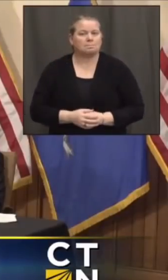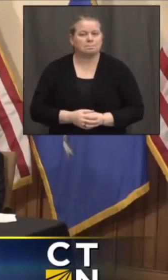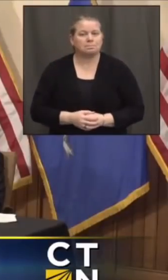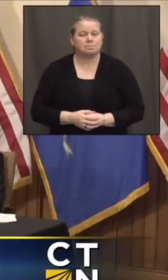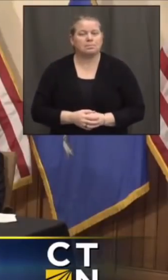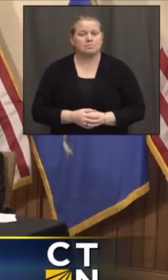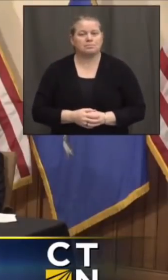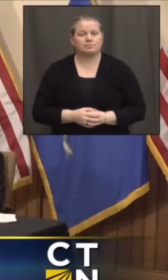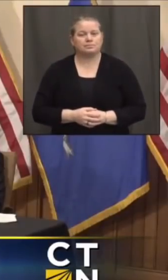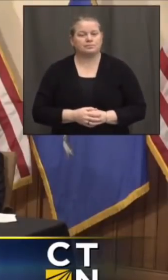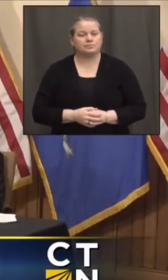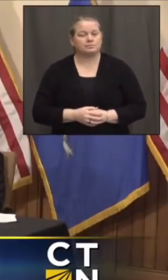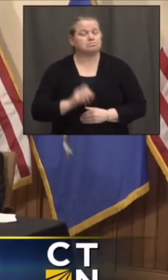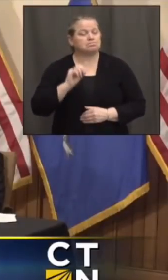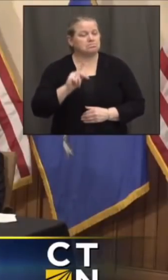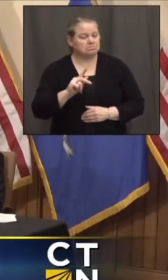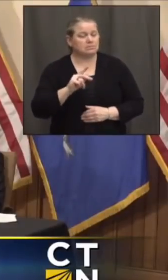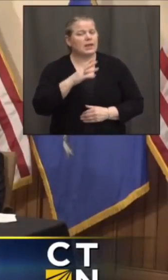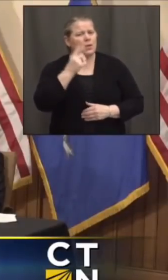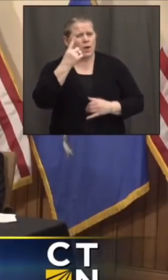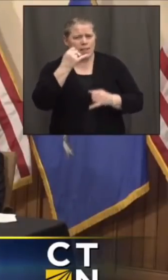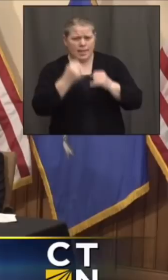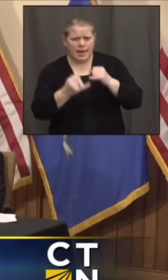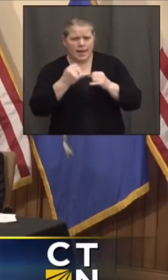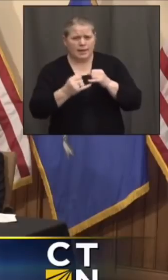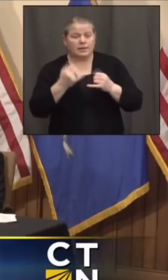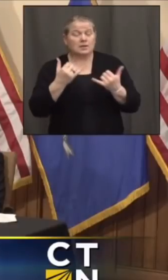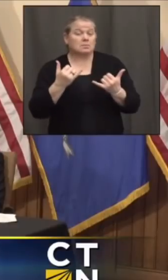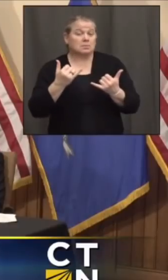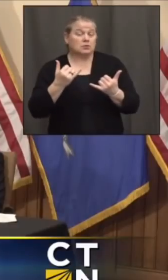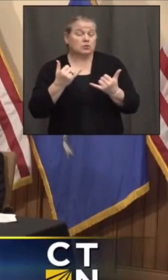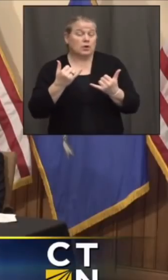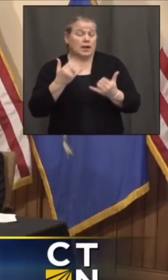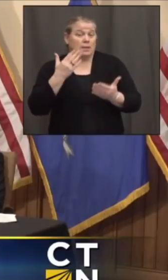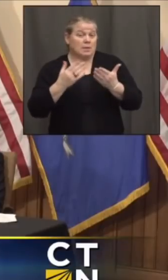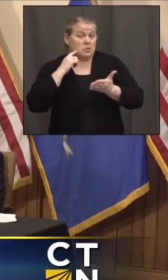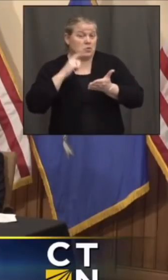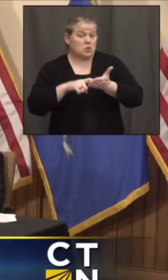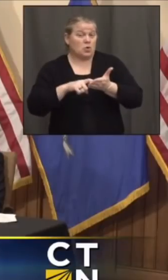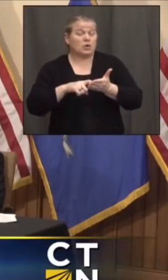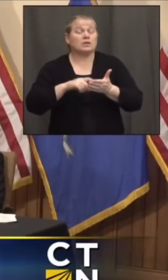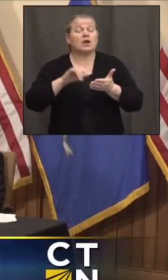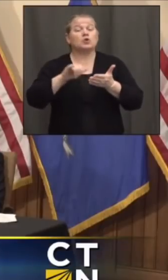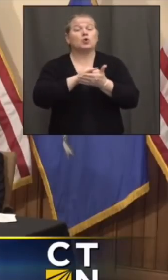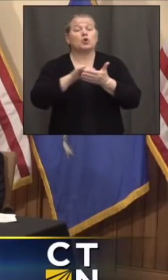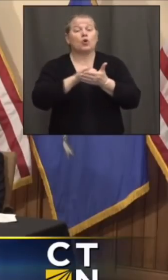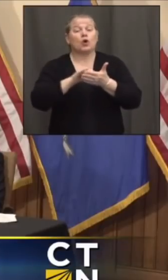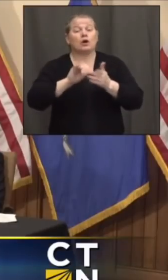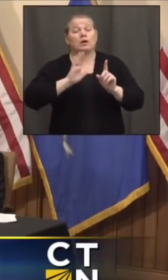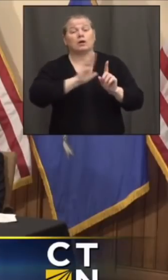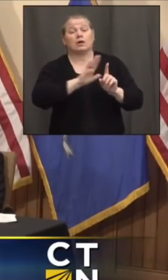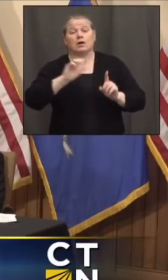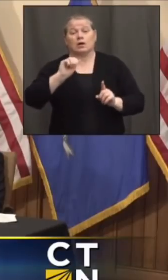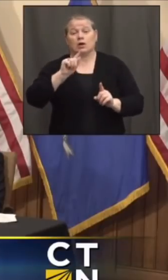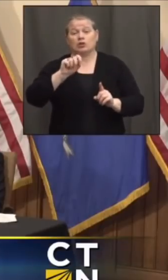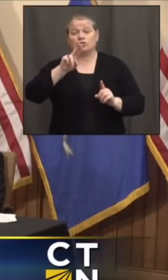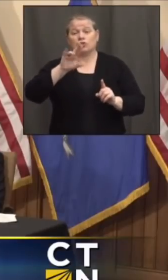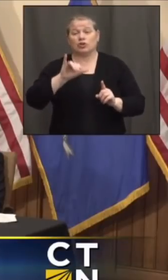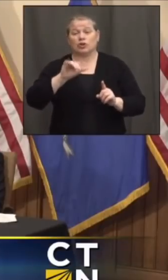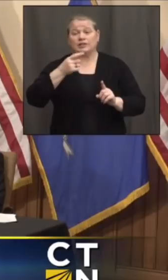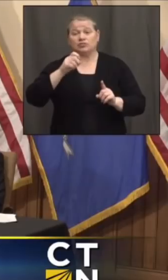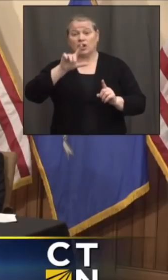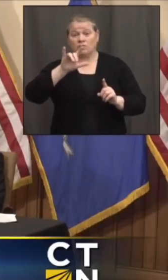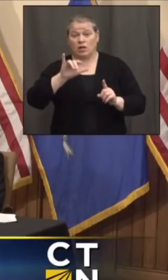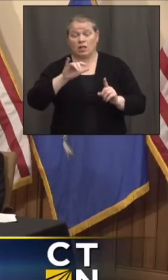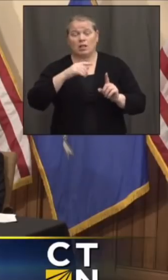thing, you may have seen today that the Attorney General in New York said that thousands of nursing home residents' deaths